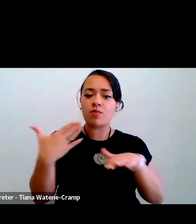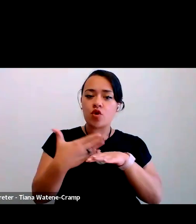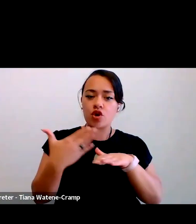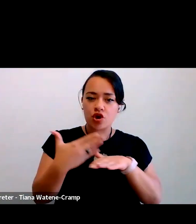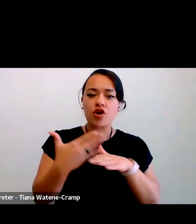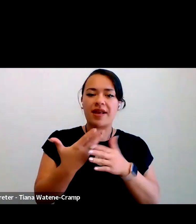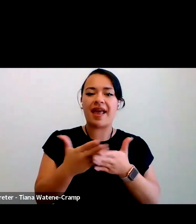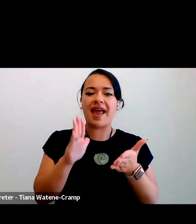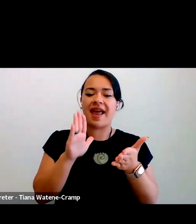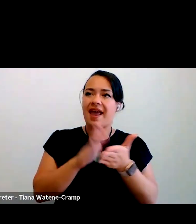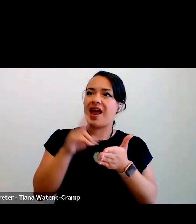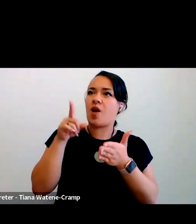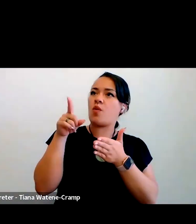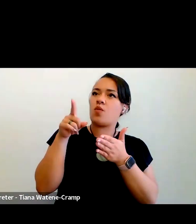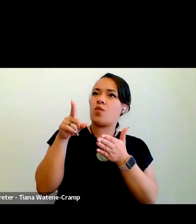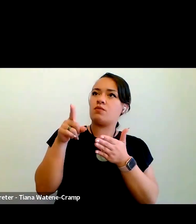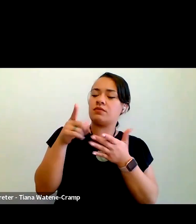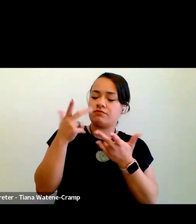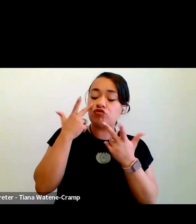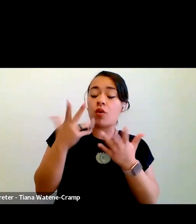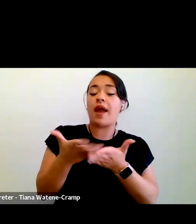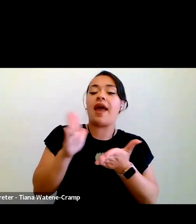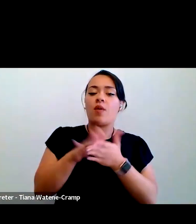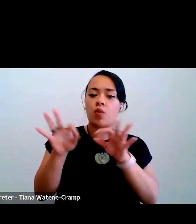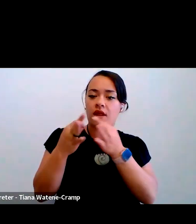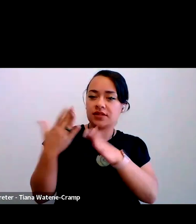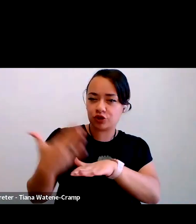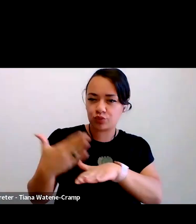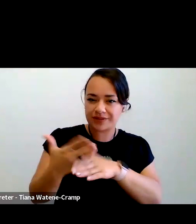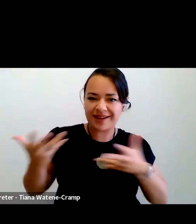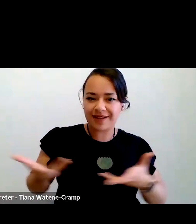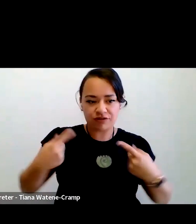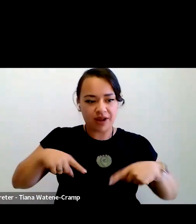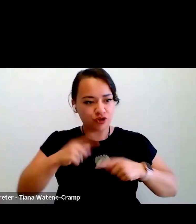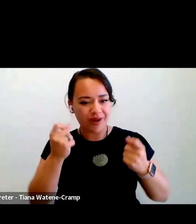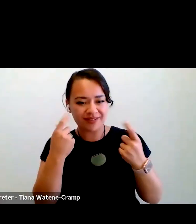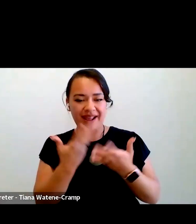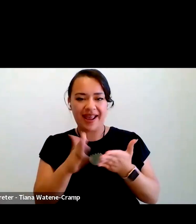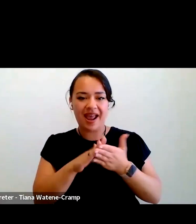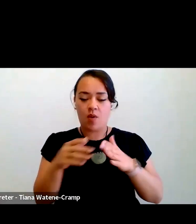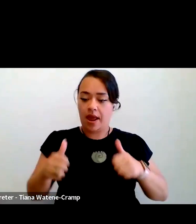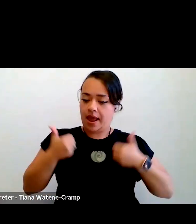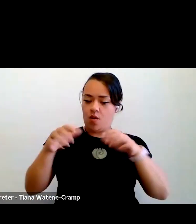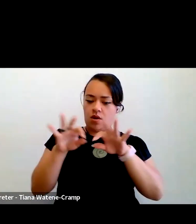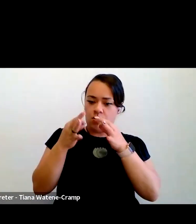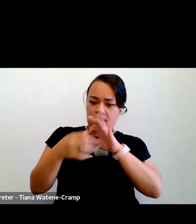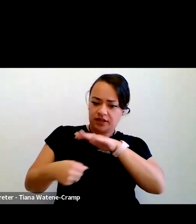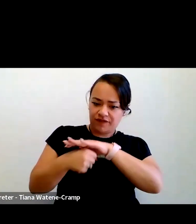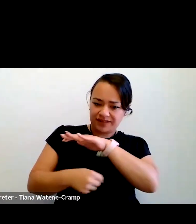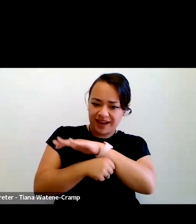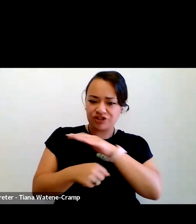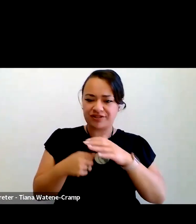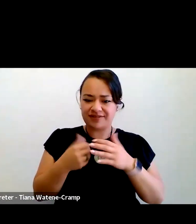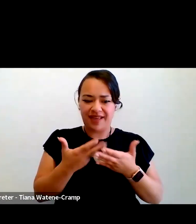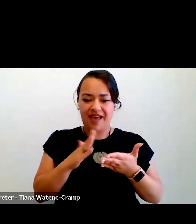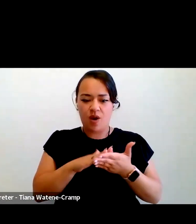the way organisations work encourage us to understand how the very foundations of our organisations and institutions can more deeply